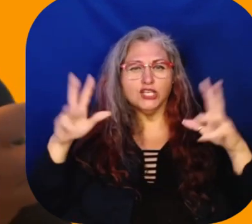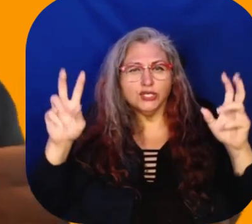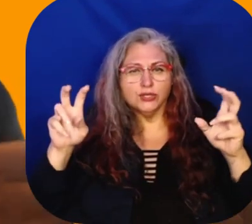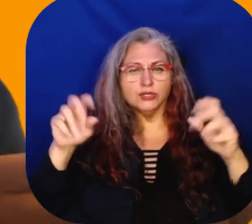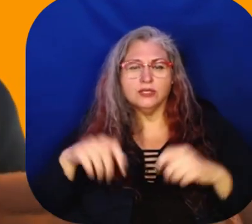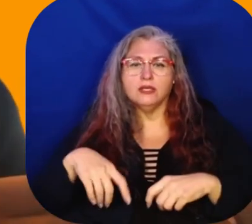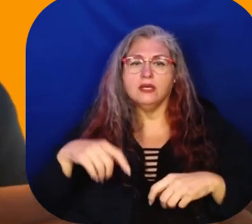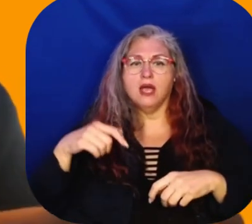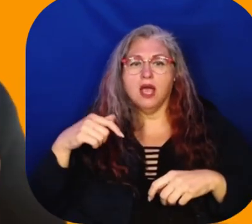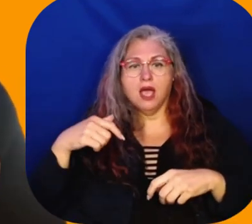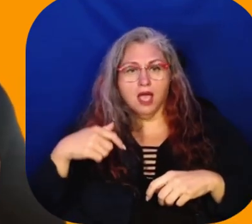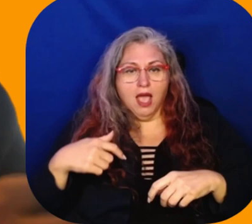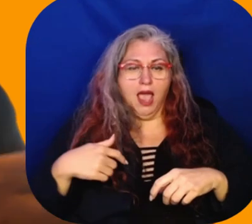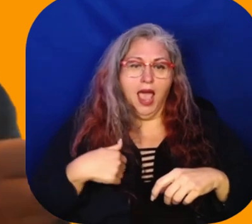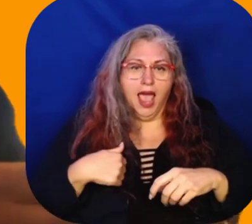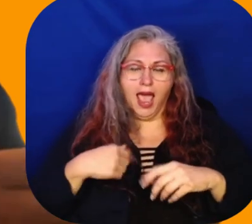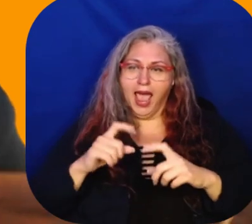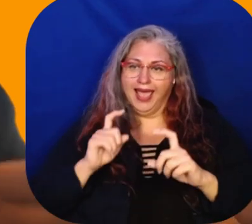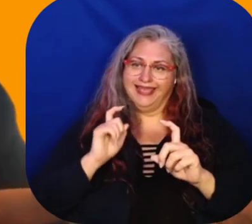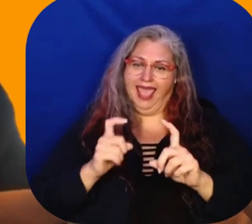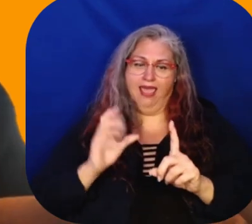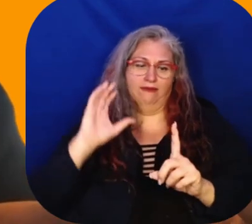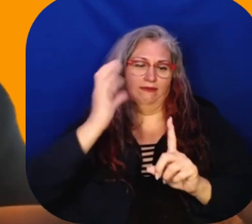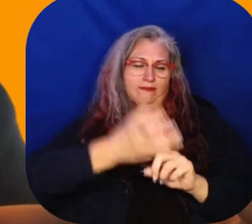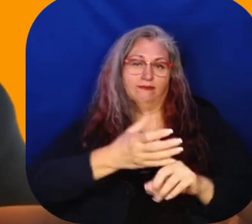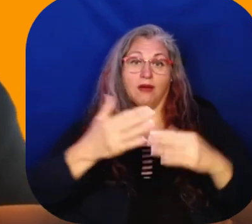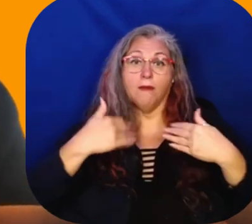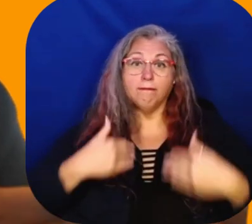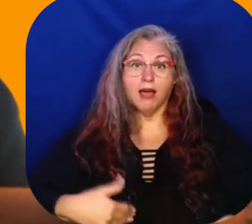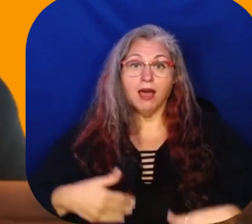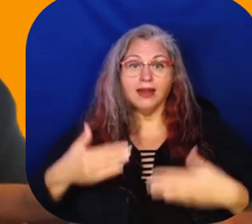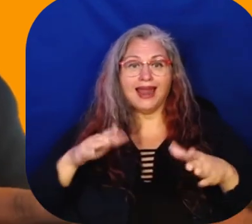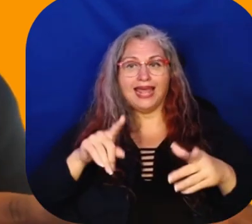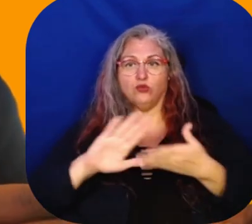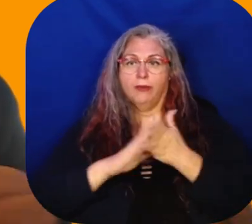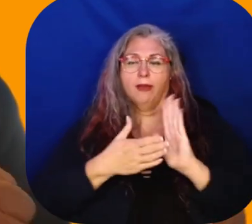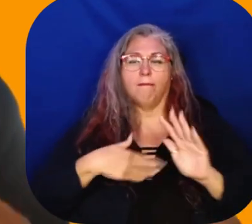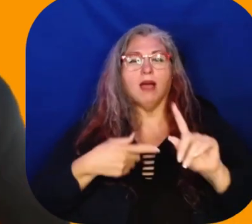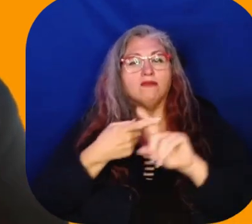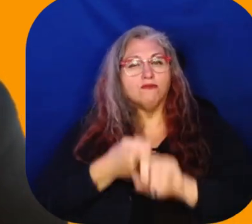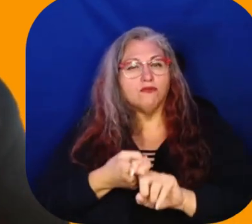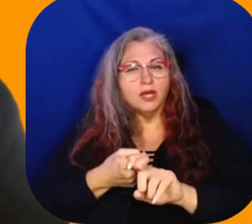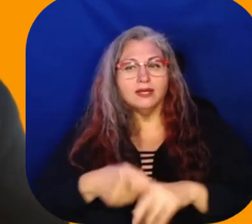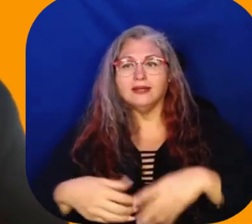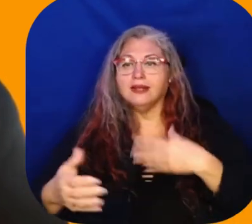I gave it a body. I let it be a friend of mine. You know, even like with